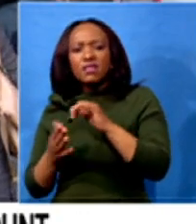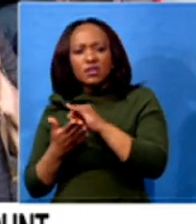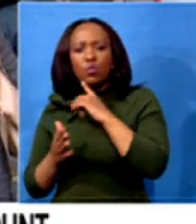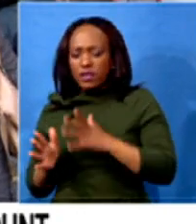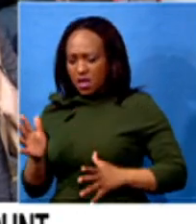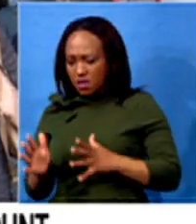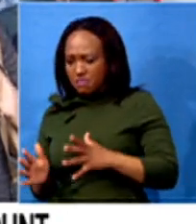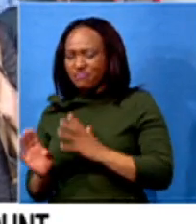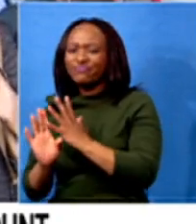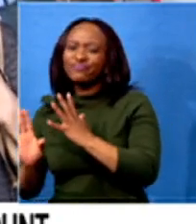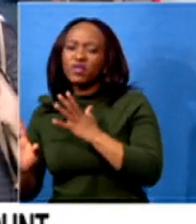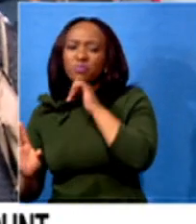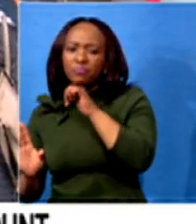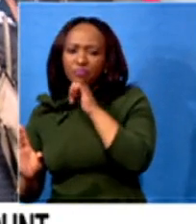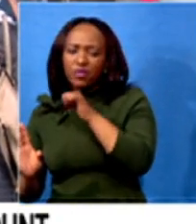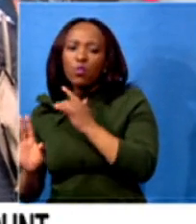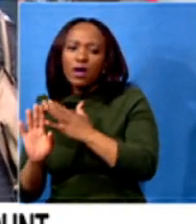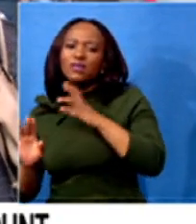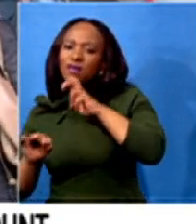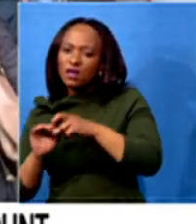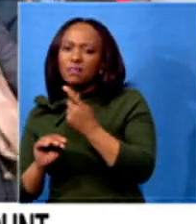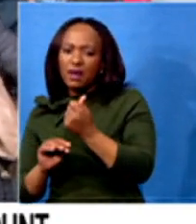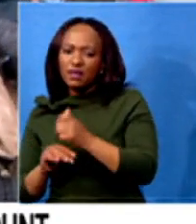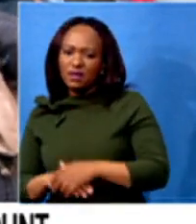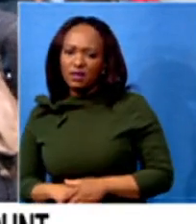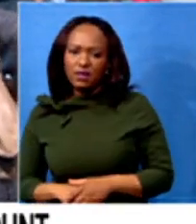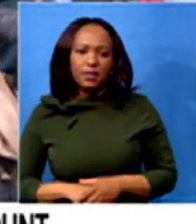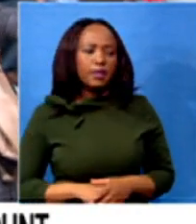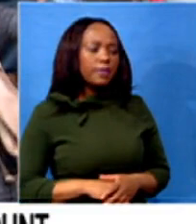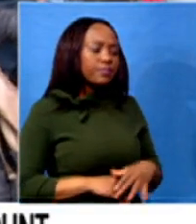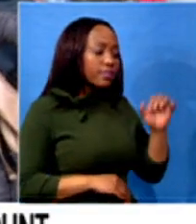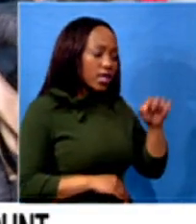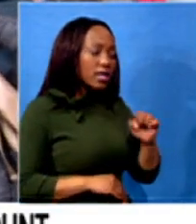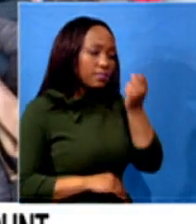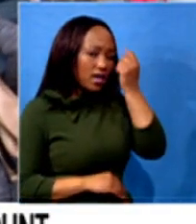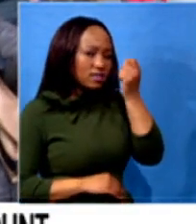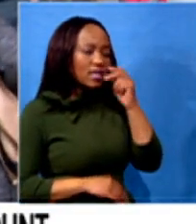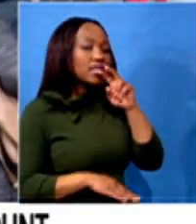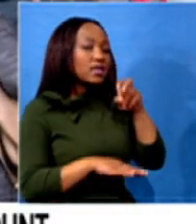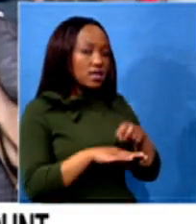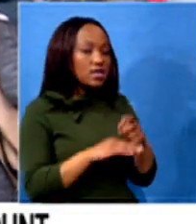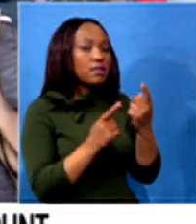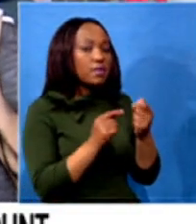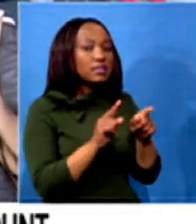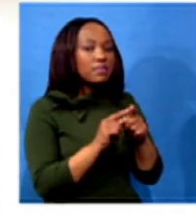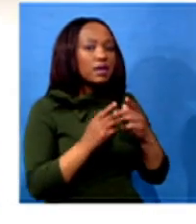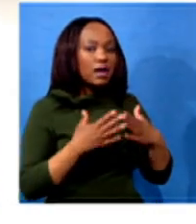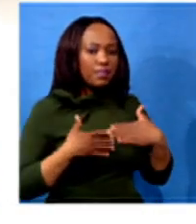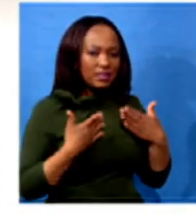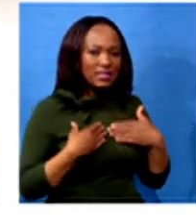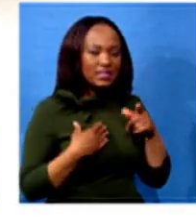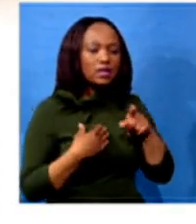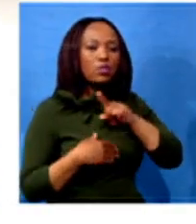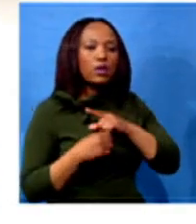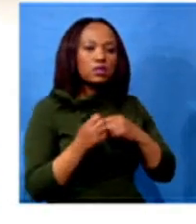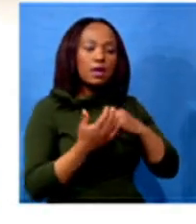I do understand the desperation of people, and I really, really do appreciate. Hence, the post office is